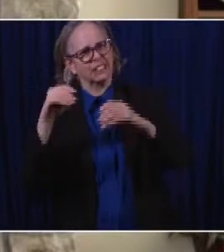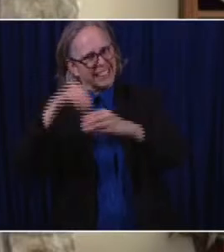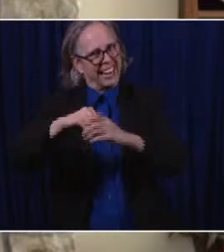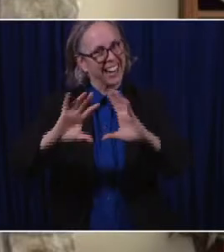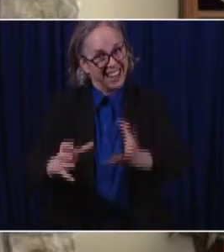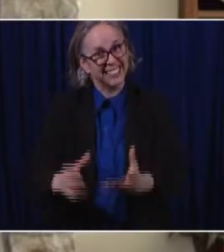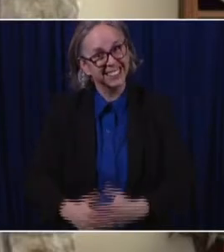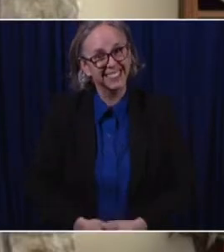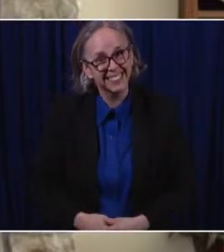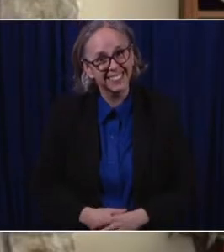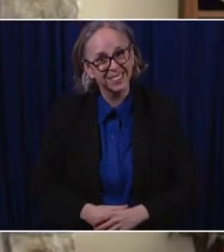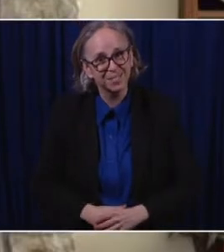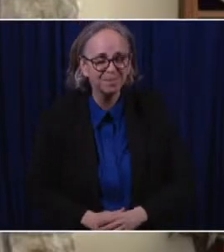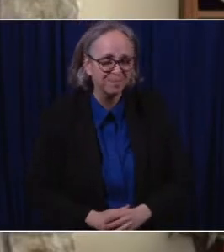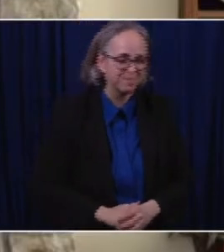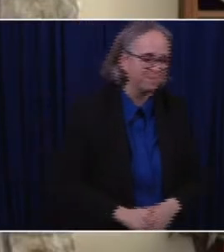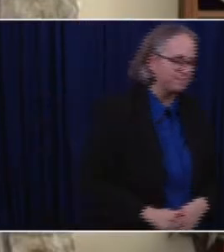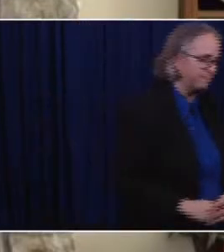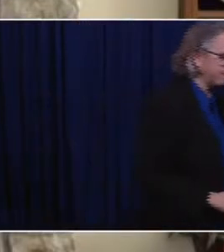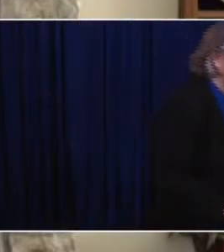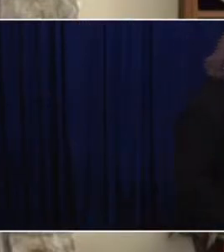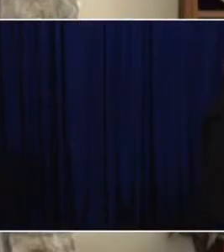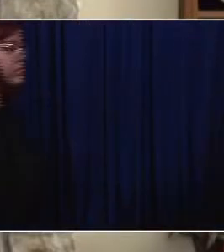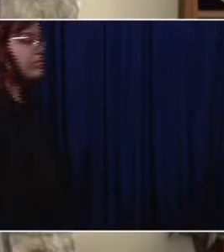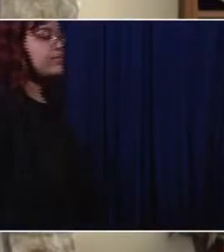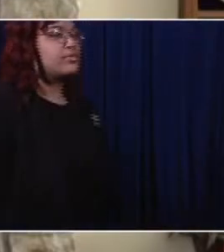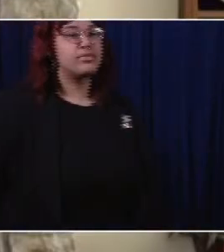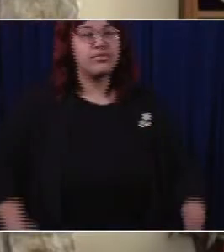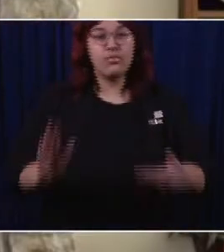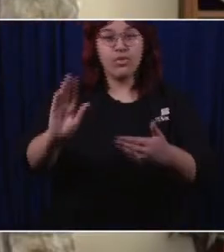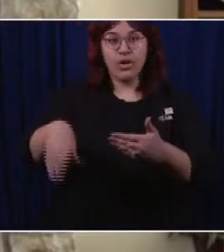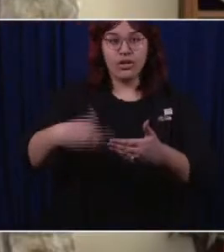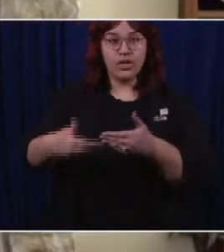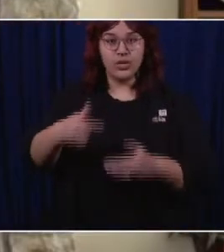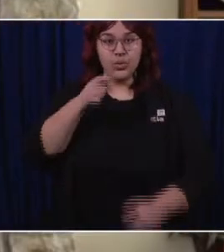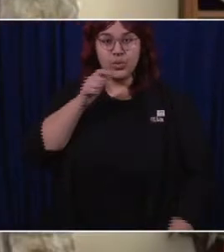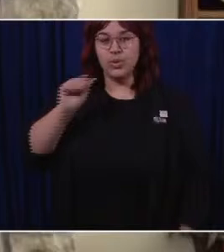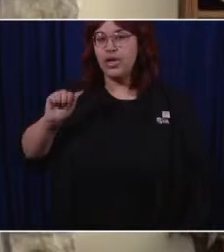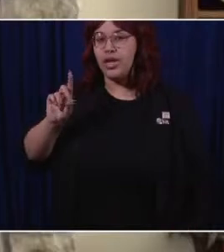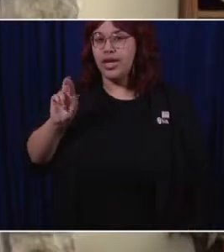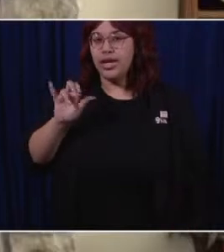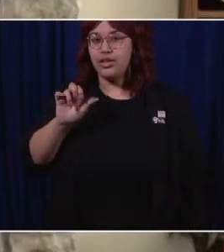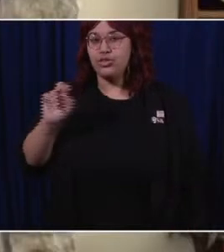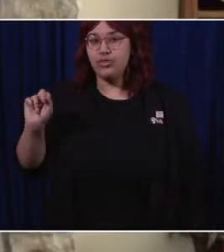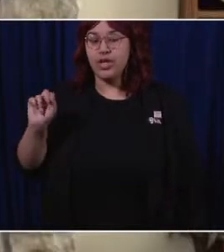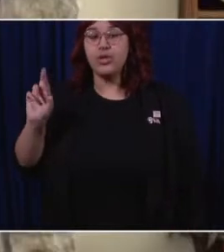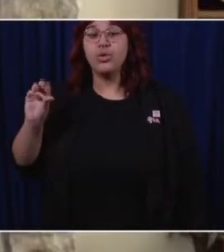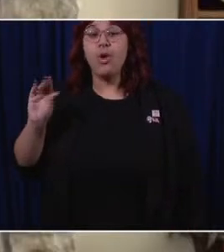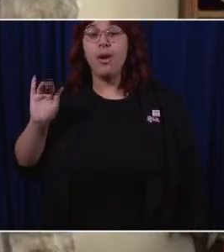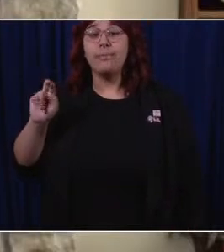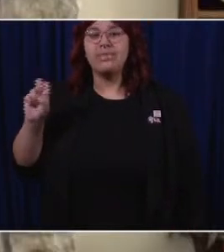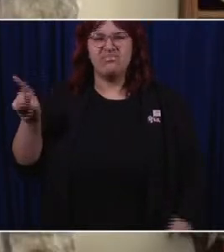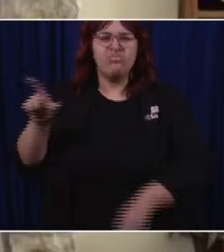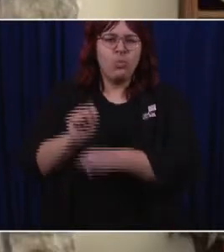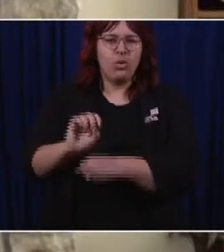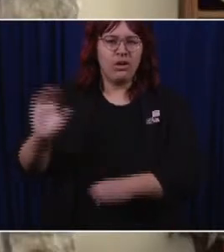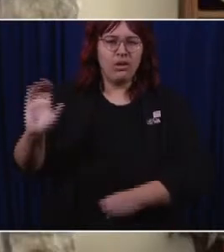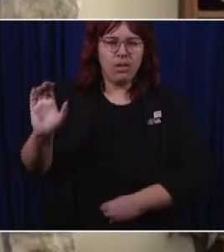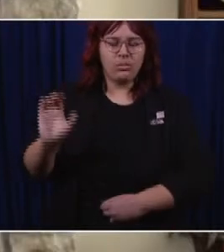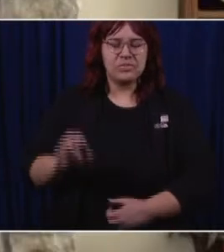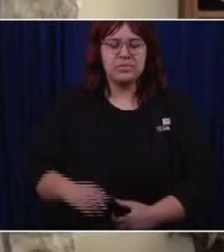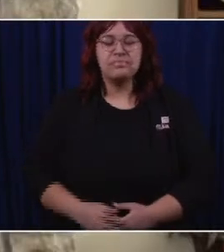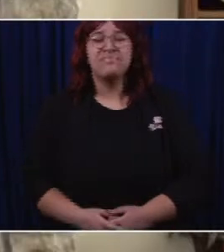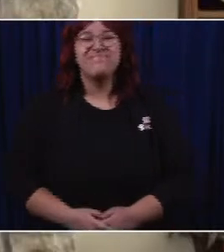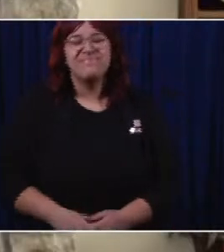Next question is from Adrian Robbins at WCMH in Columbus. Hi, Governor. Thank you for doing this today. We